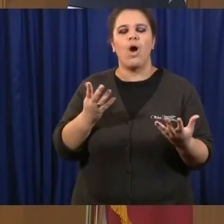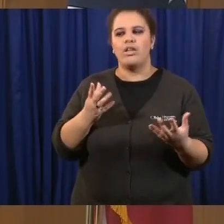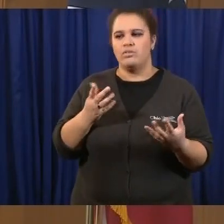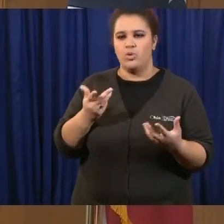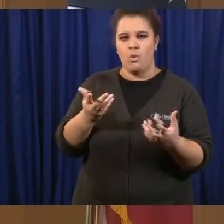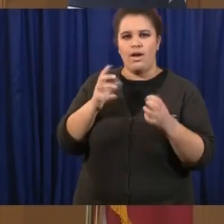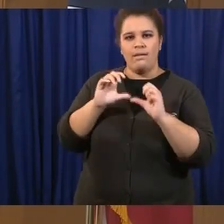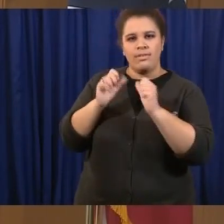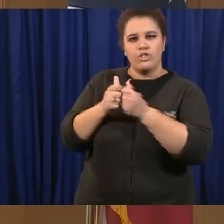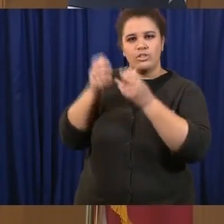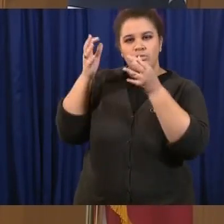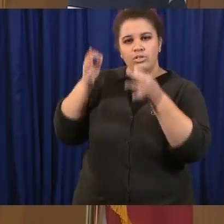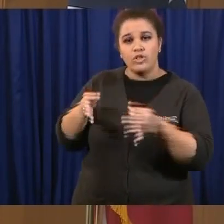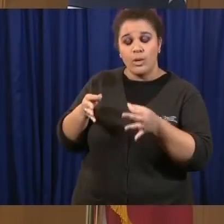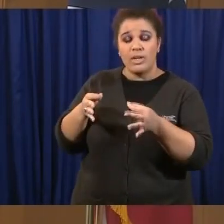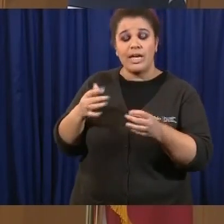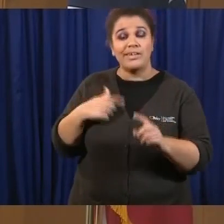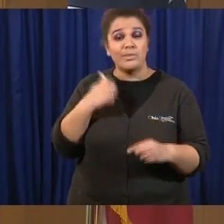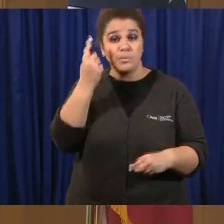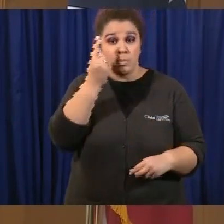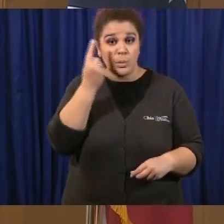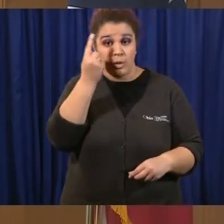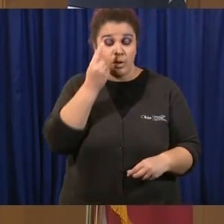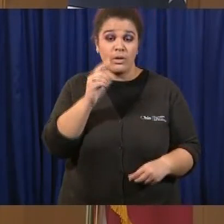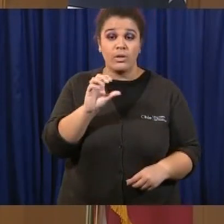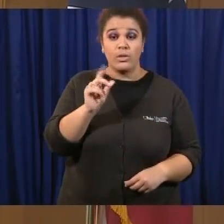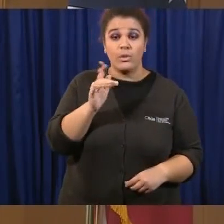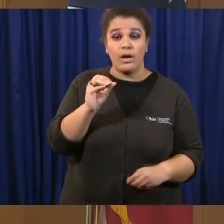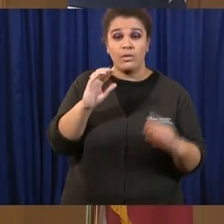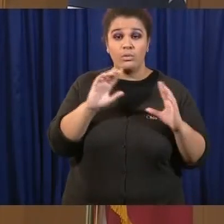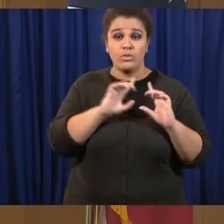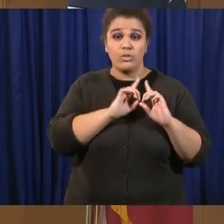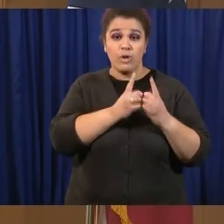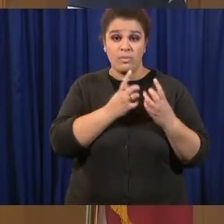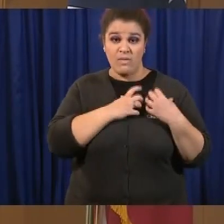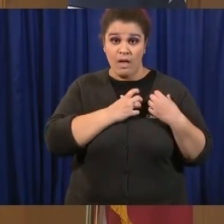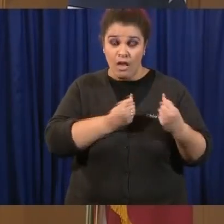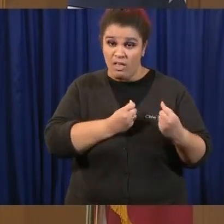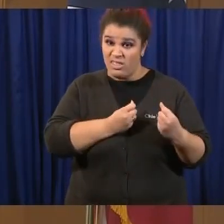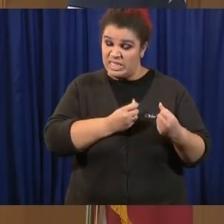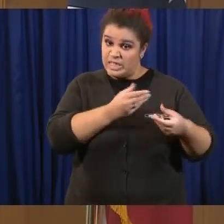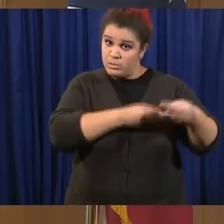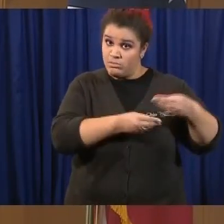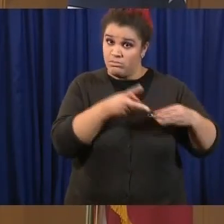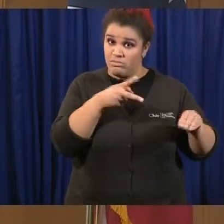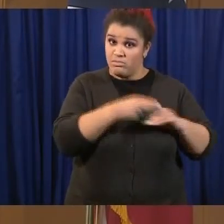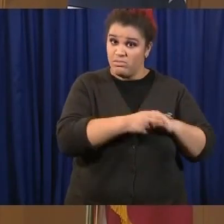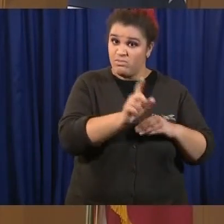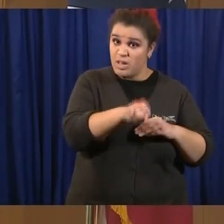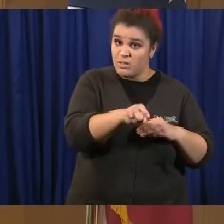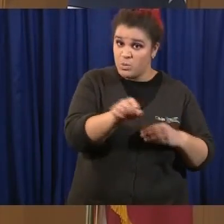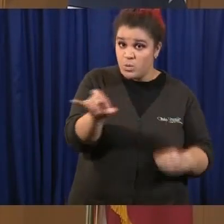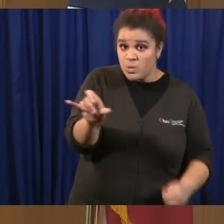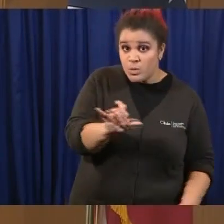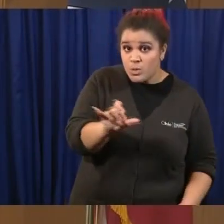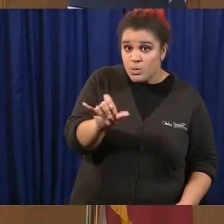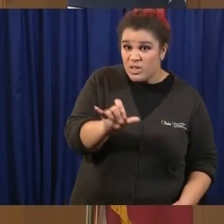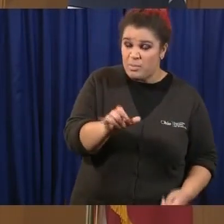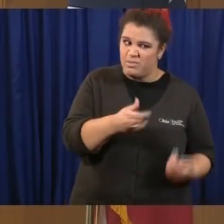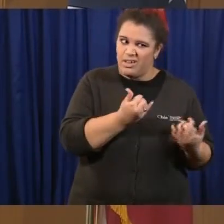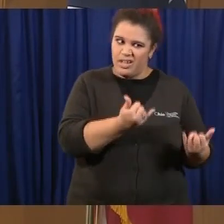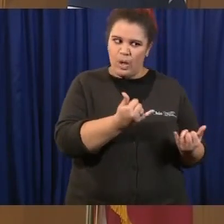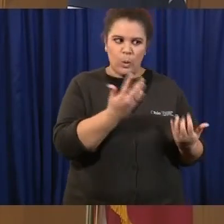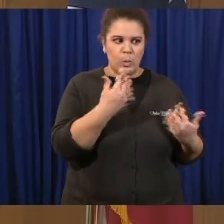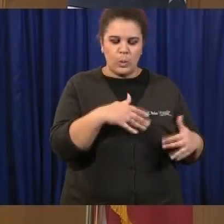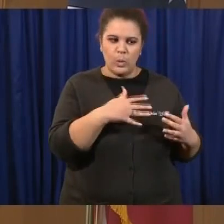include ODH, for instance, given their role in handling the crisis right now? Sure.